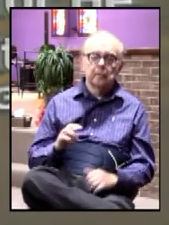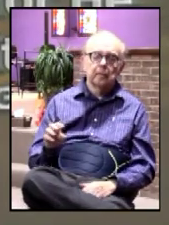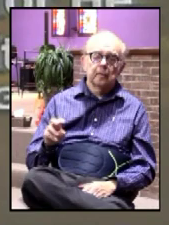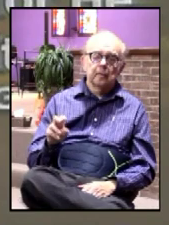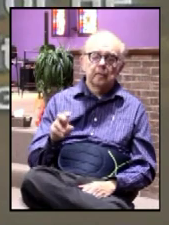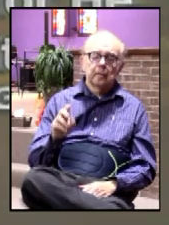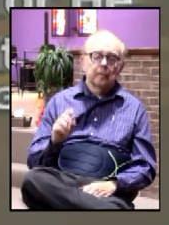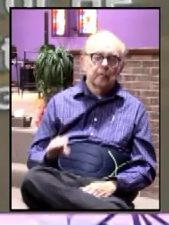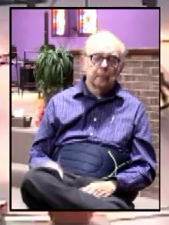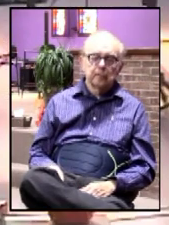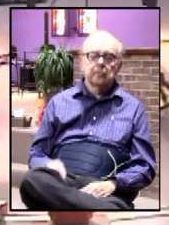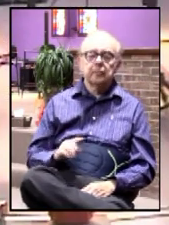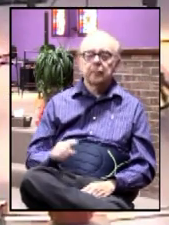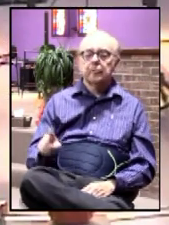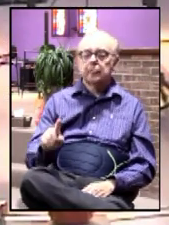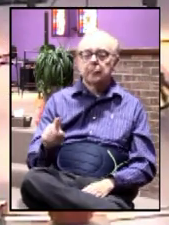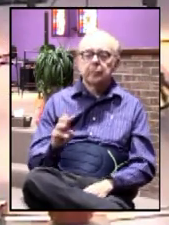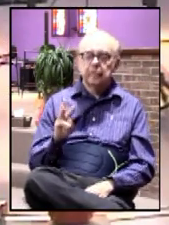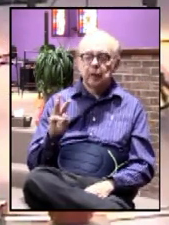Without wavering.